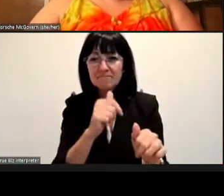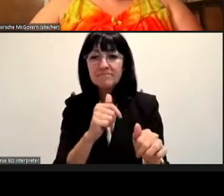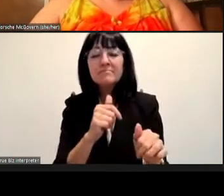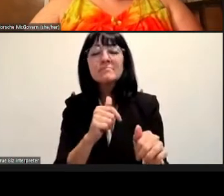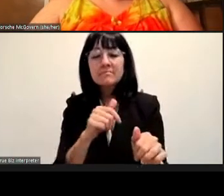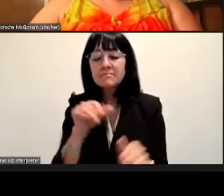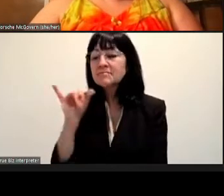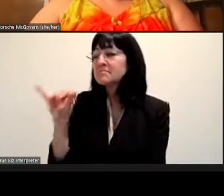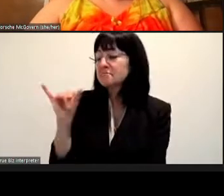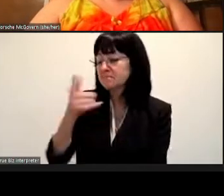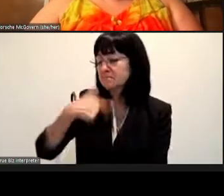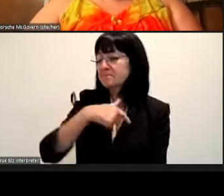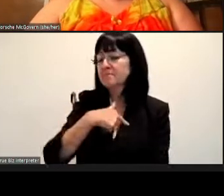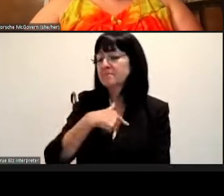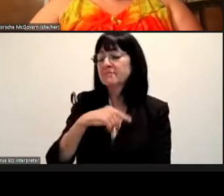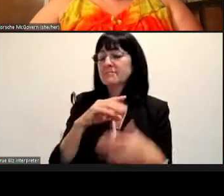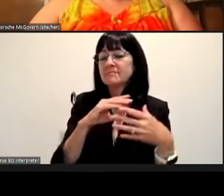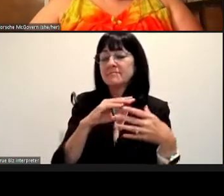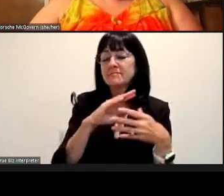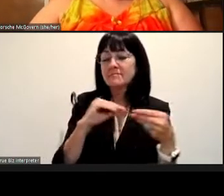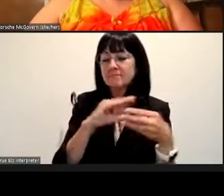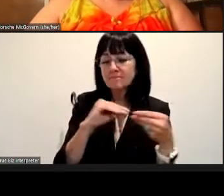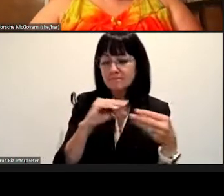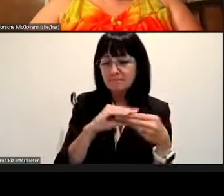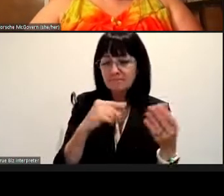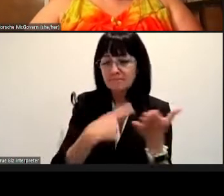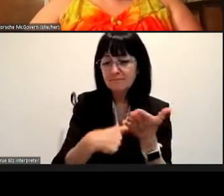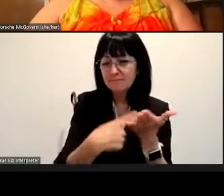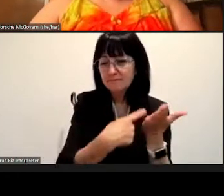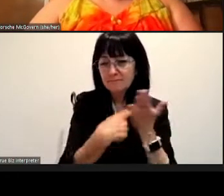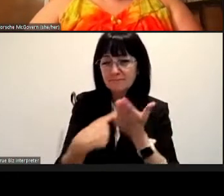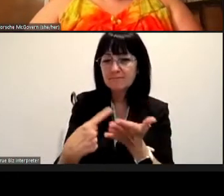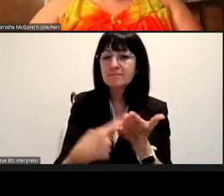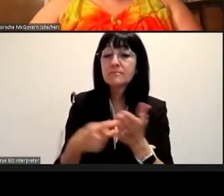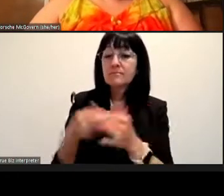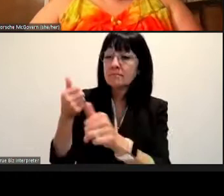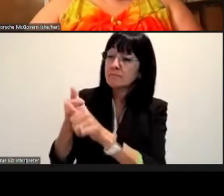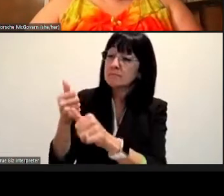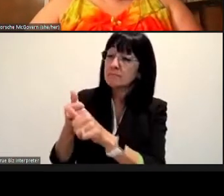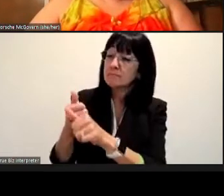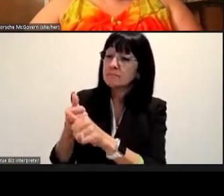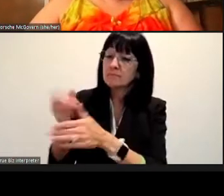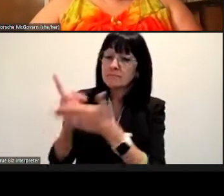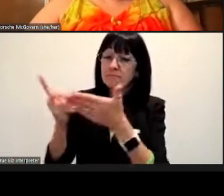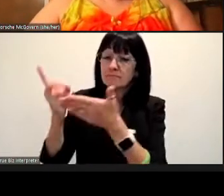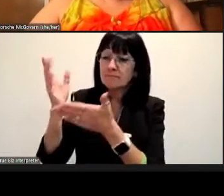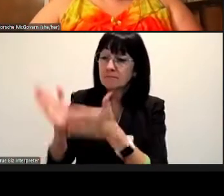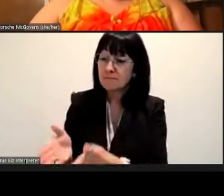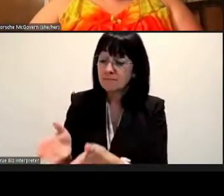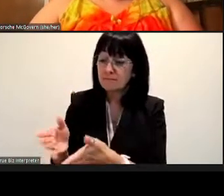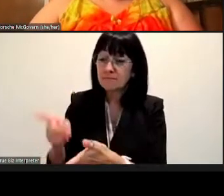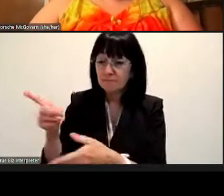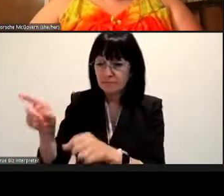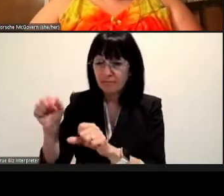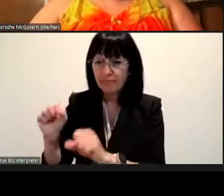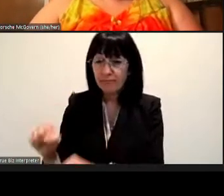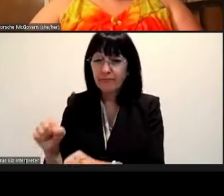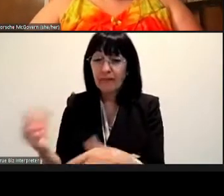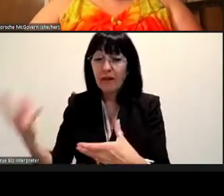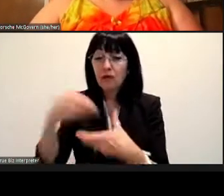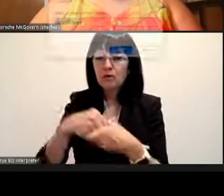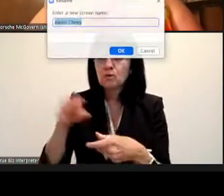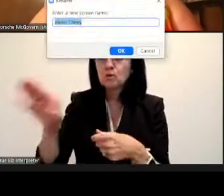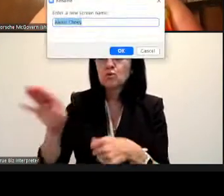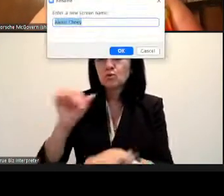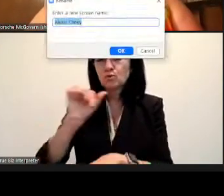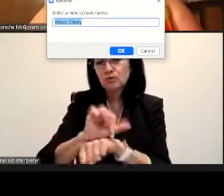you as a designer, or sort of designers as a whole, can integrate in your process that makes an immediate impact. Something that you don't necessarily